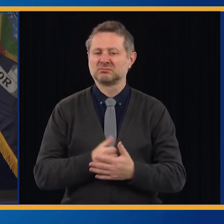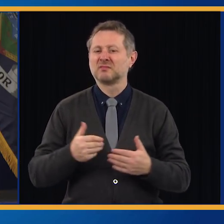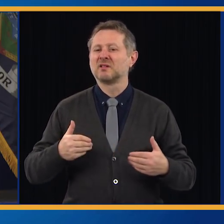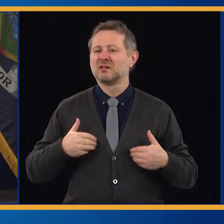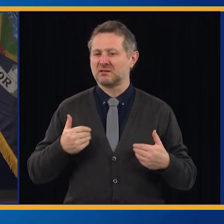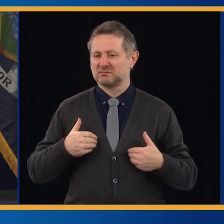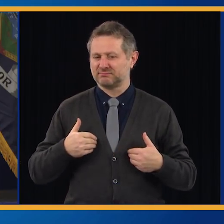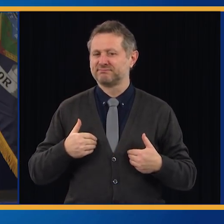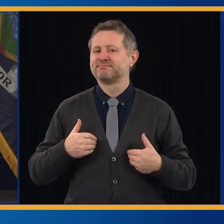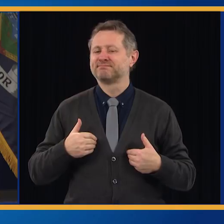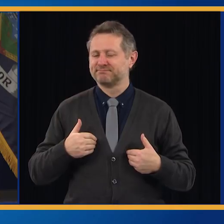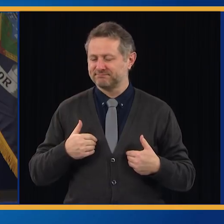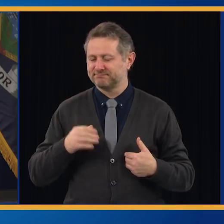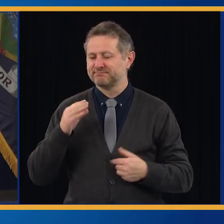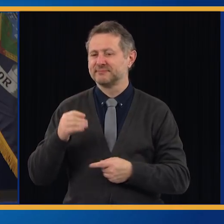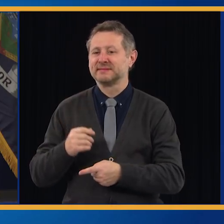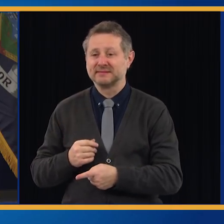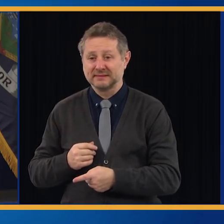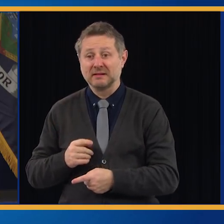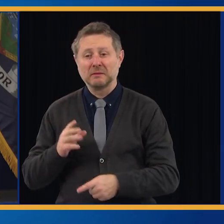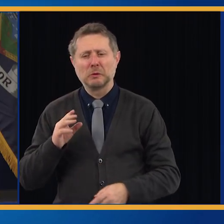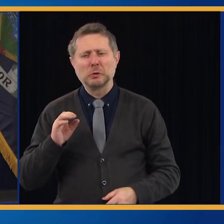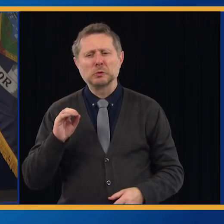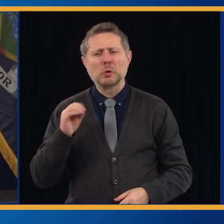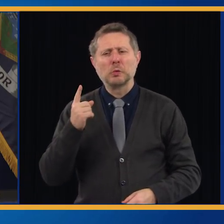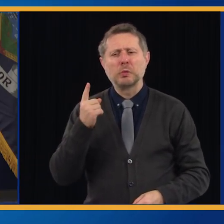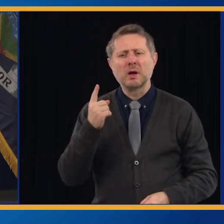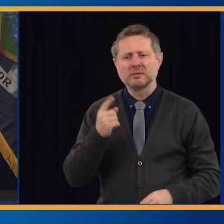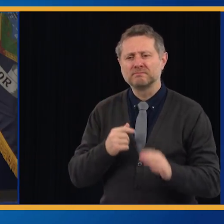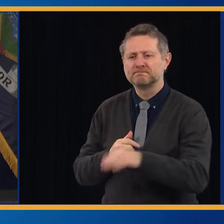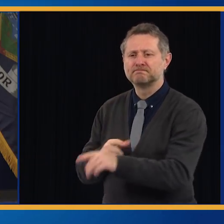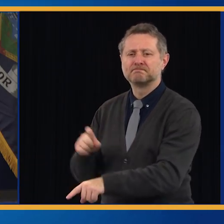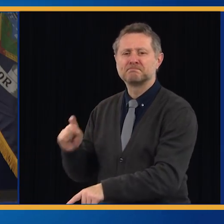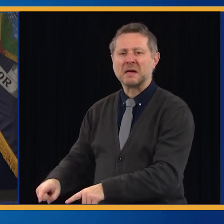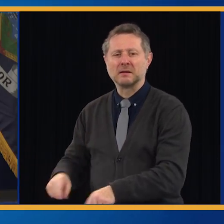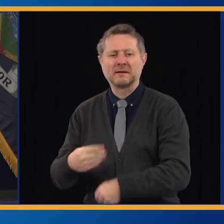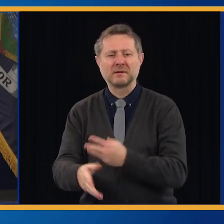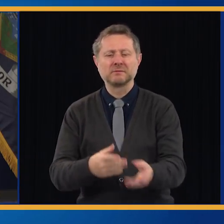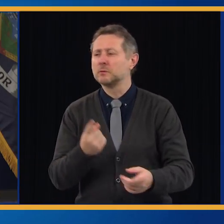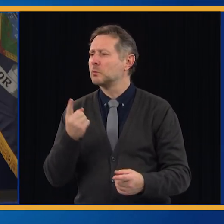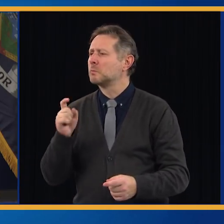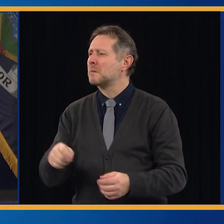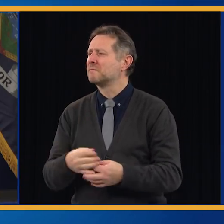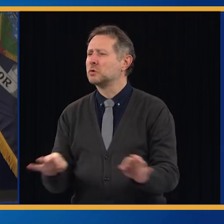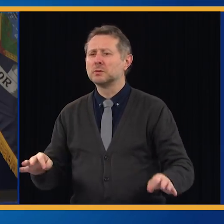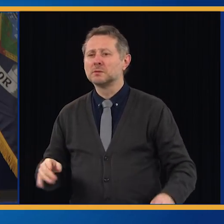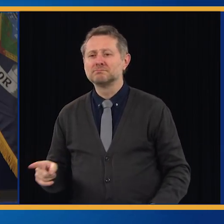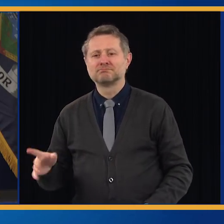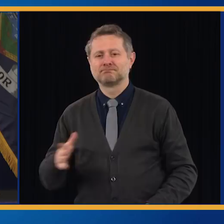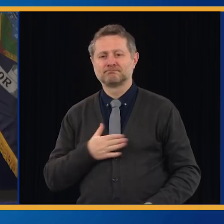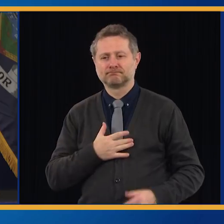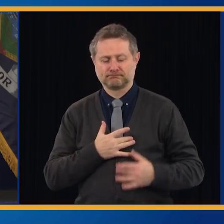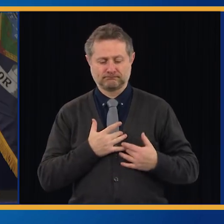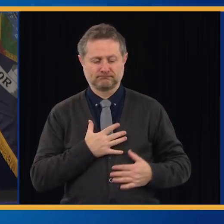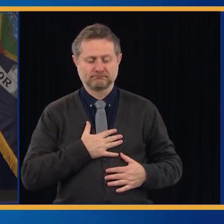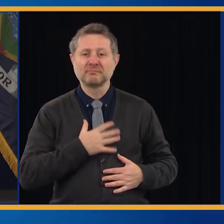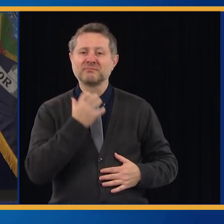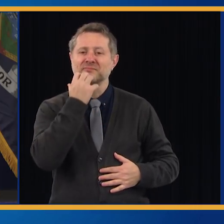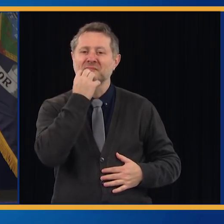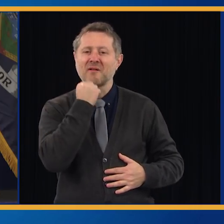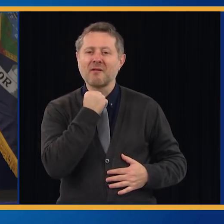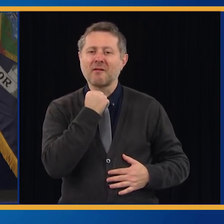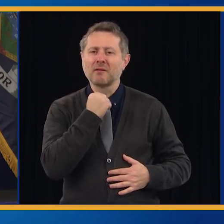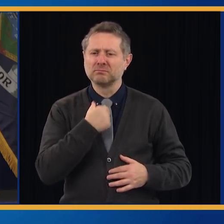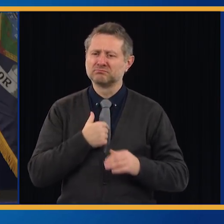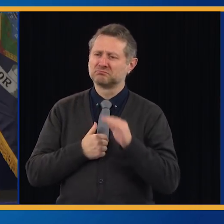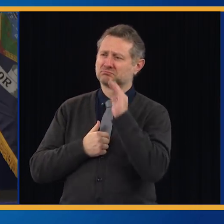But no one told him to do that. That was just his values. And I would ask him about it